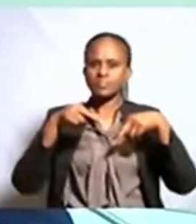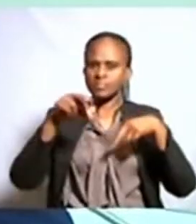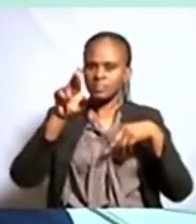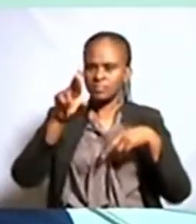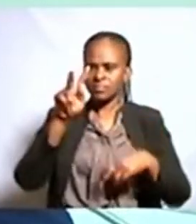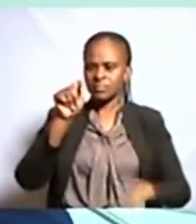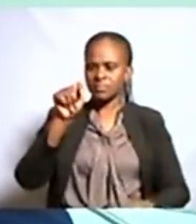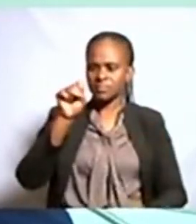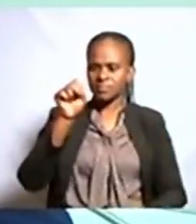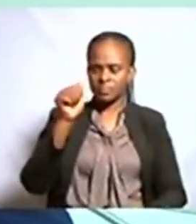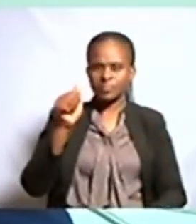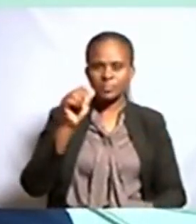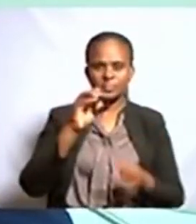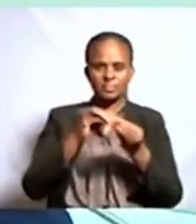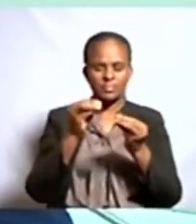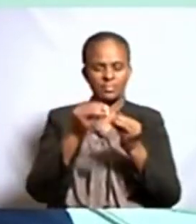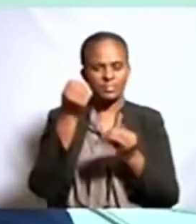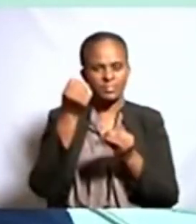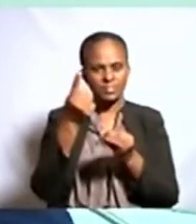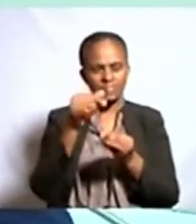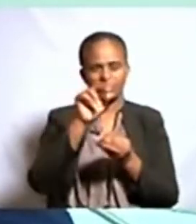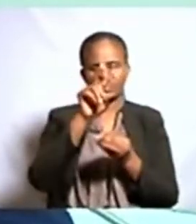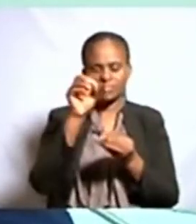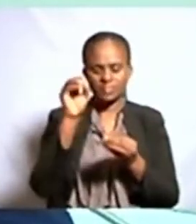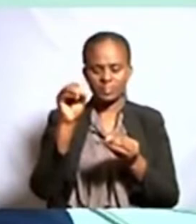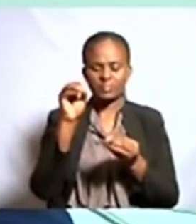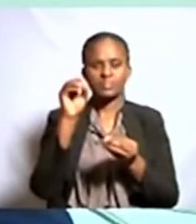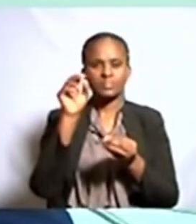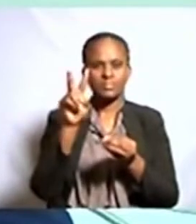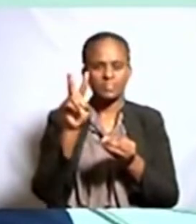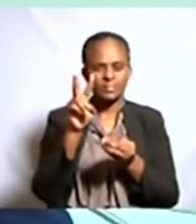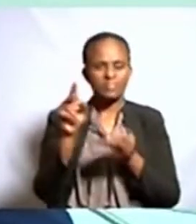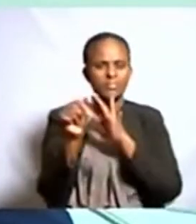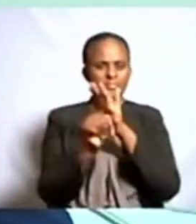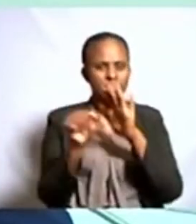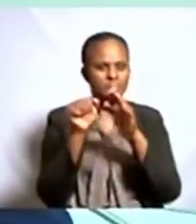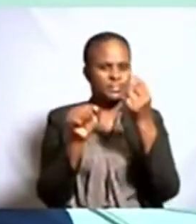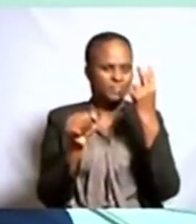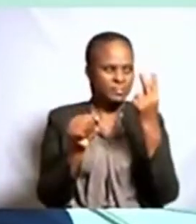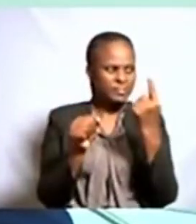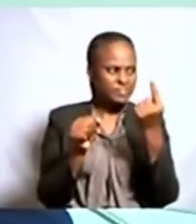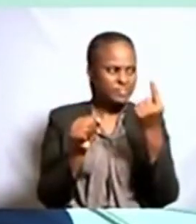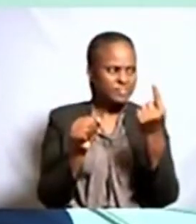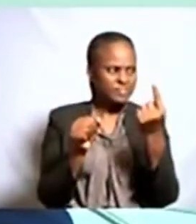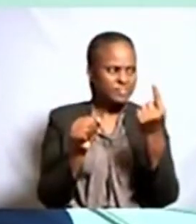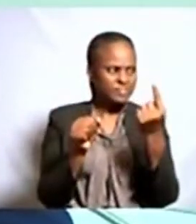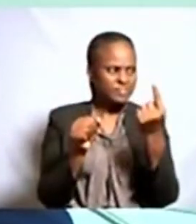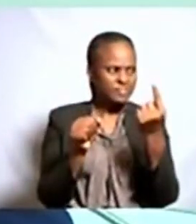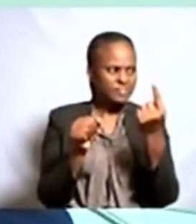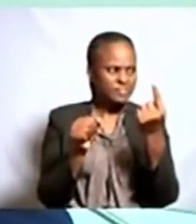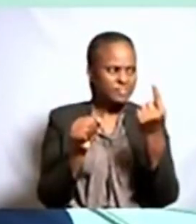Traffic Act number 11 of 2002, section 11, subitem 1 stipulates that